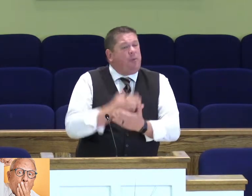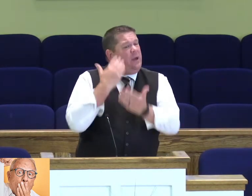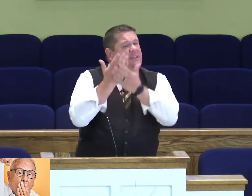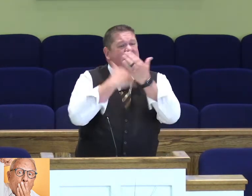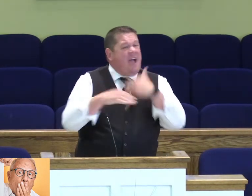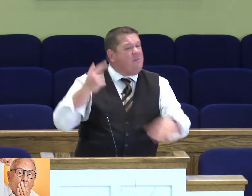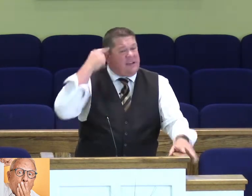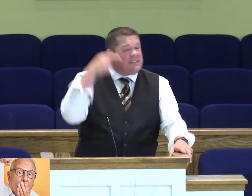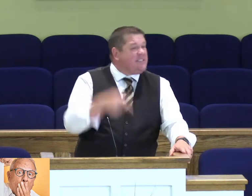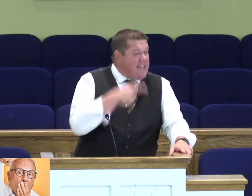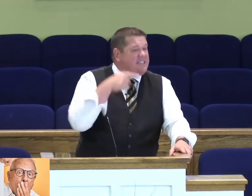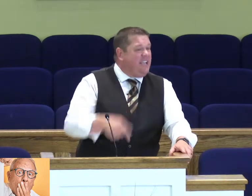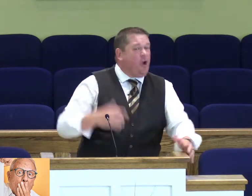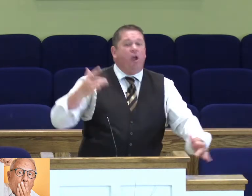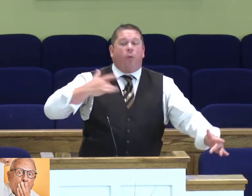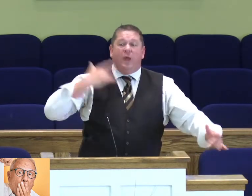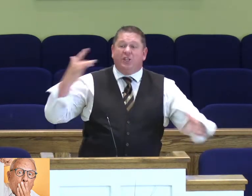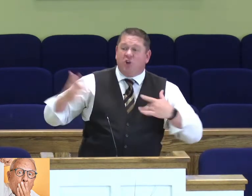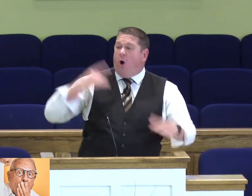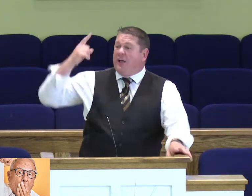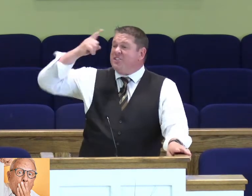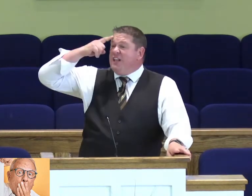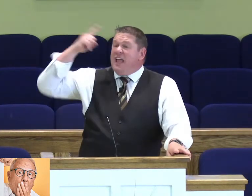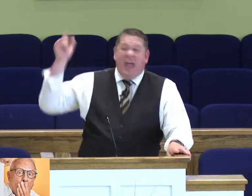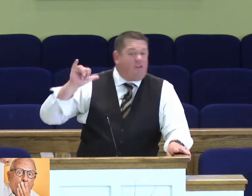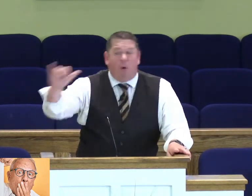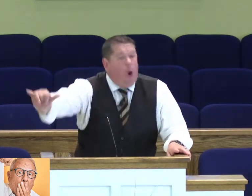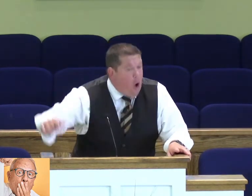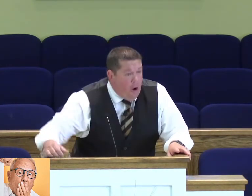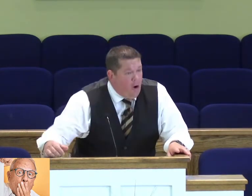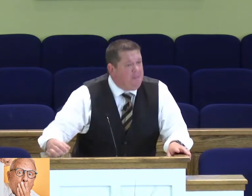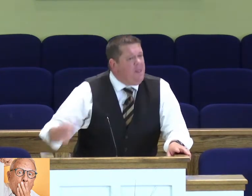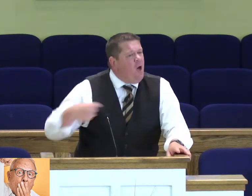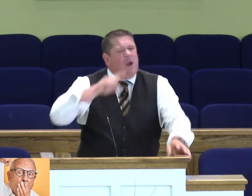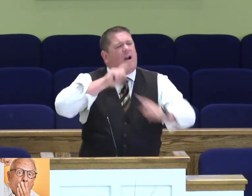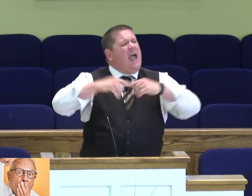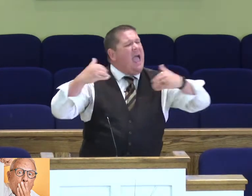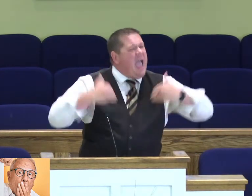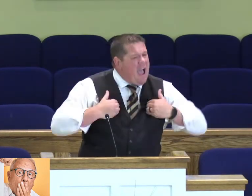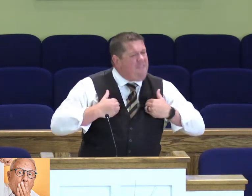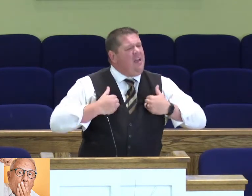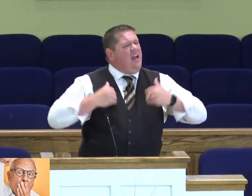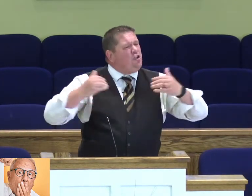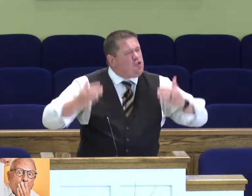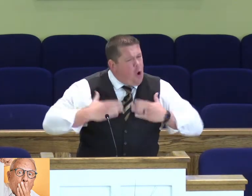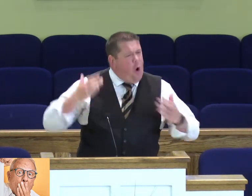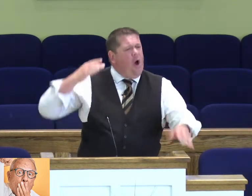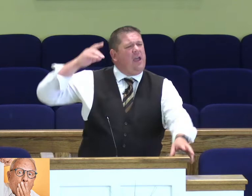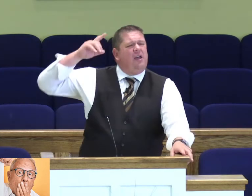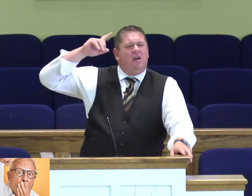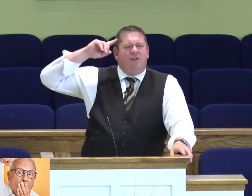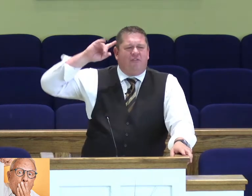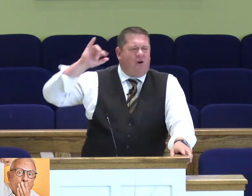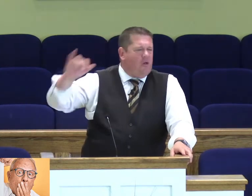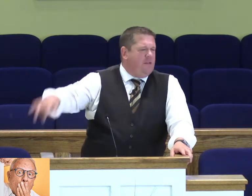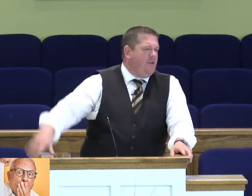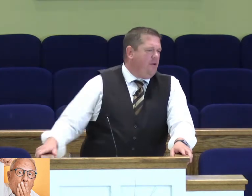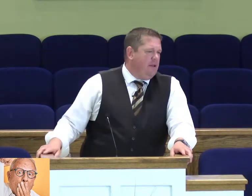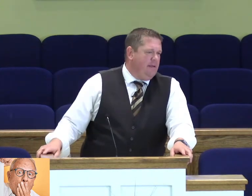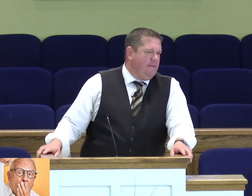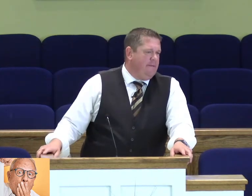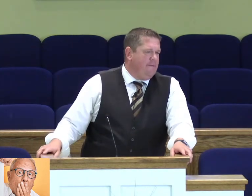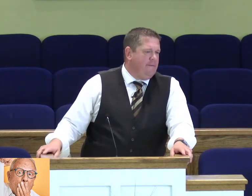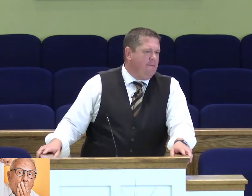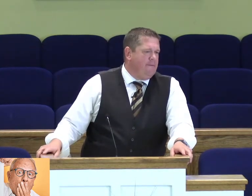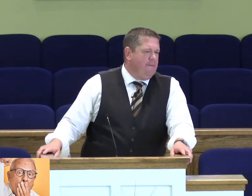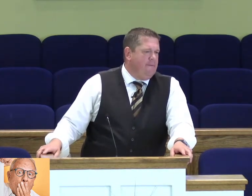to stop when we get to heaven, because it says here, rejoice evermore. We are to have joy for all